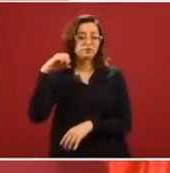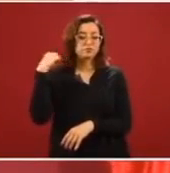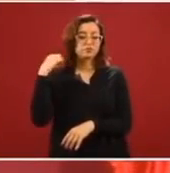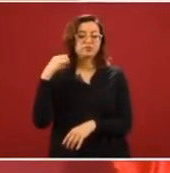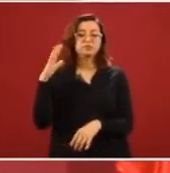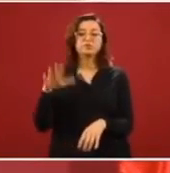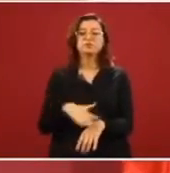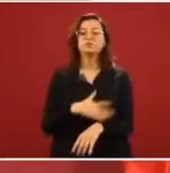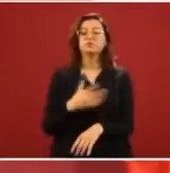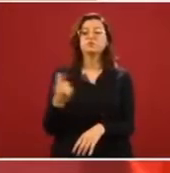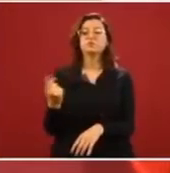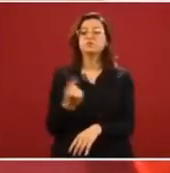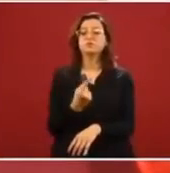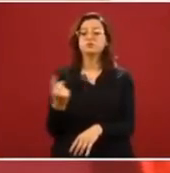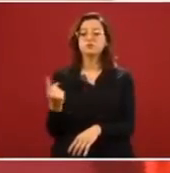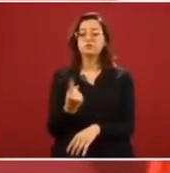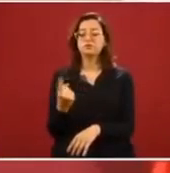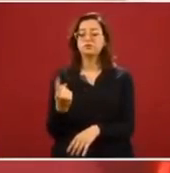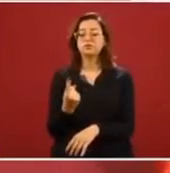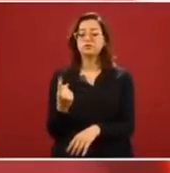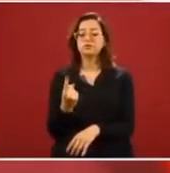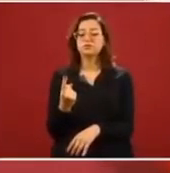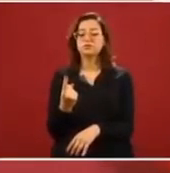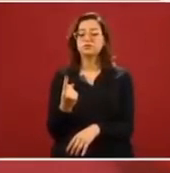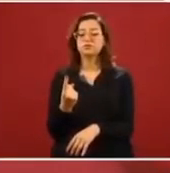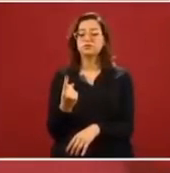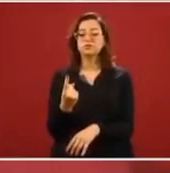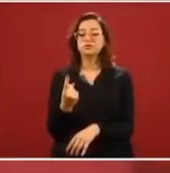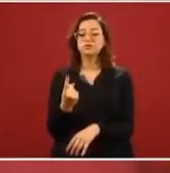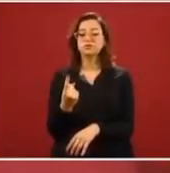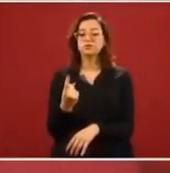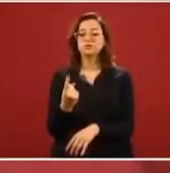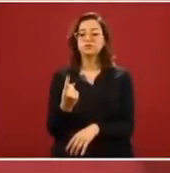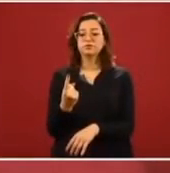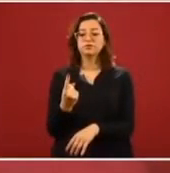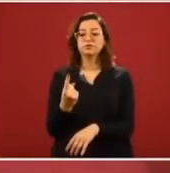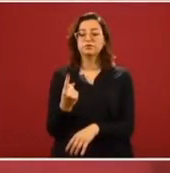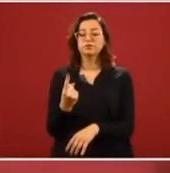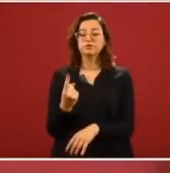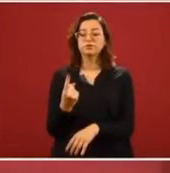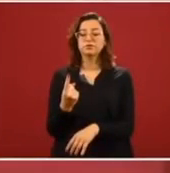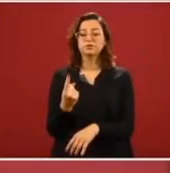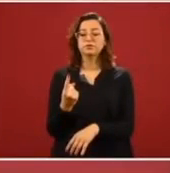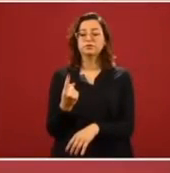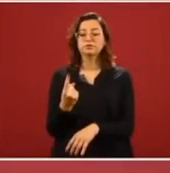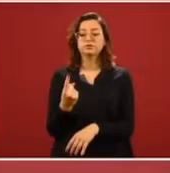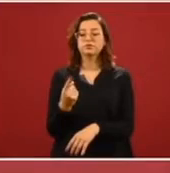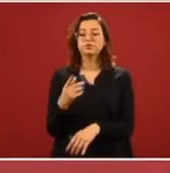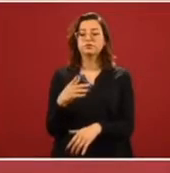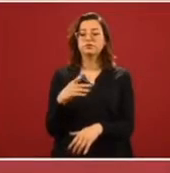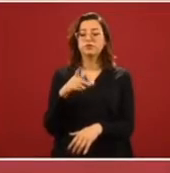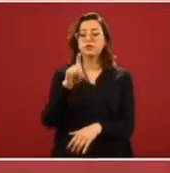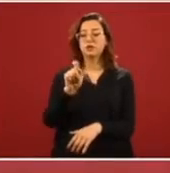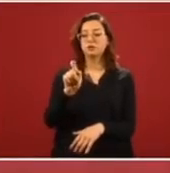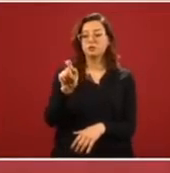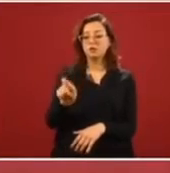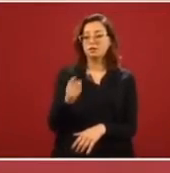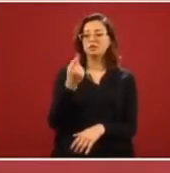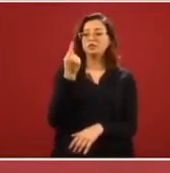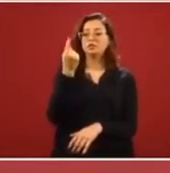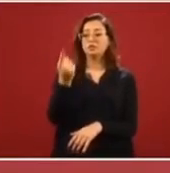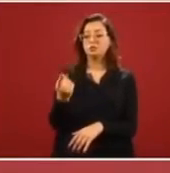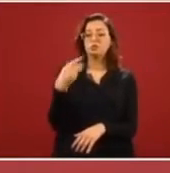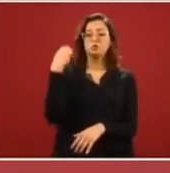because el 21 on the 21st es la conmemoración, la celebración del